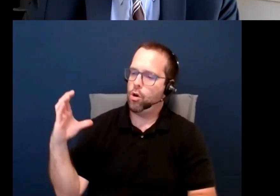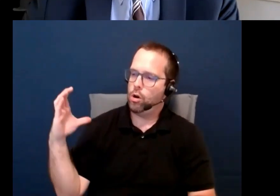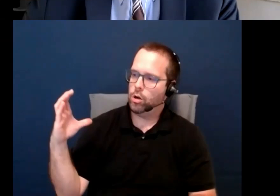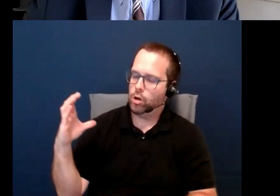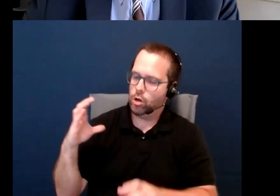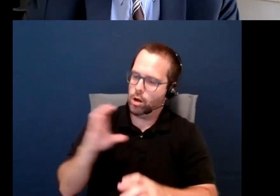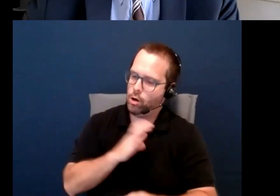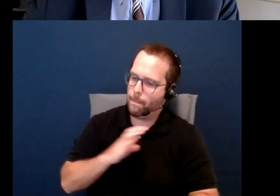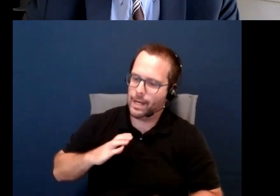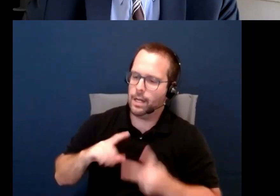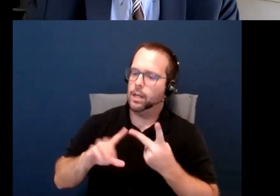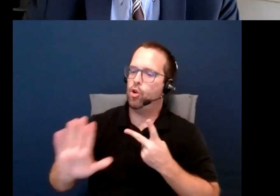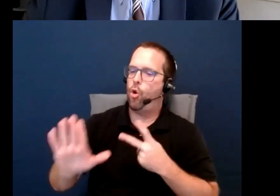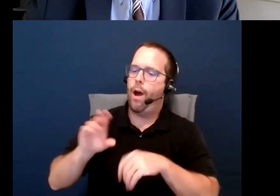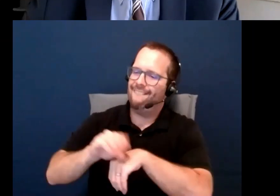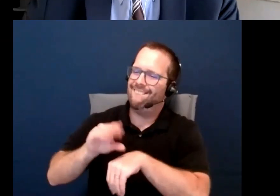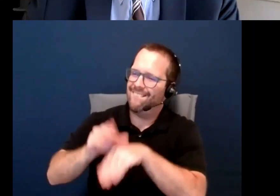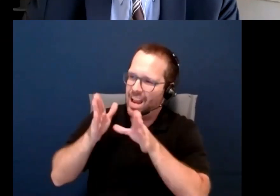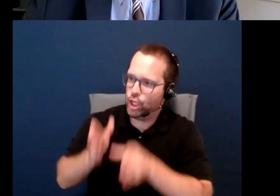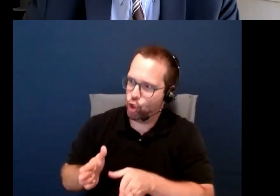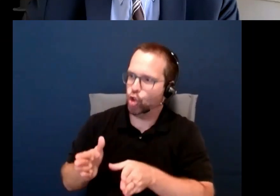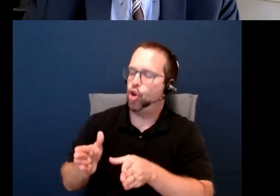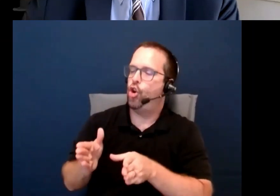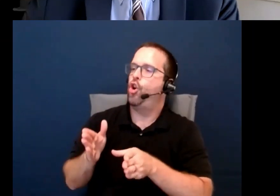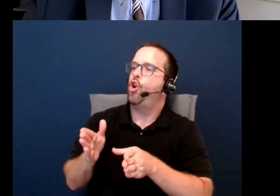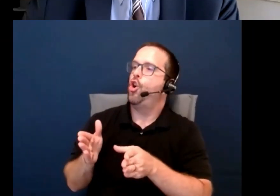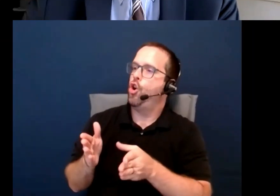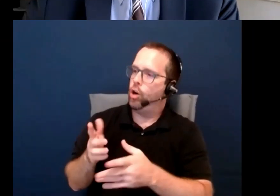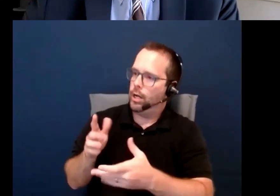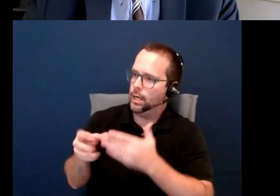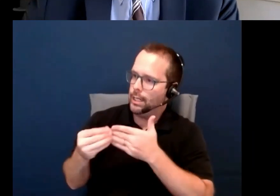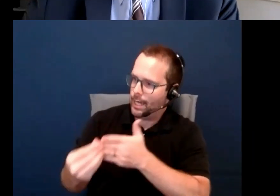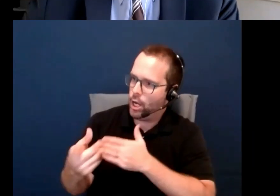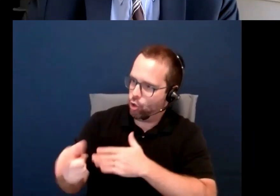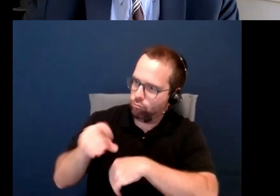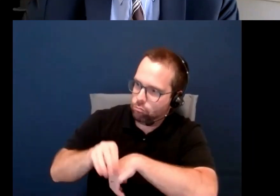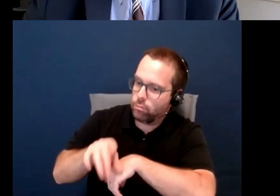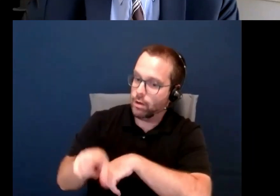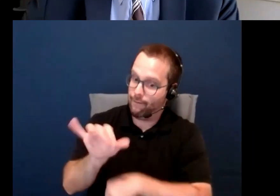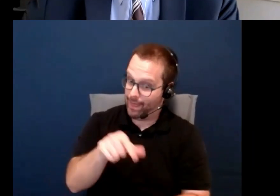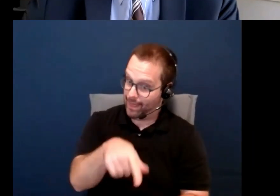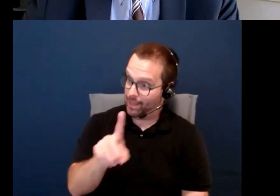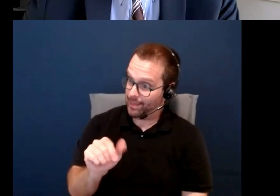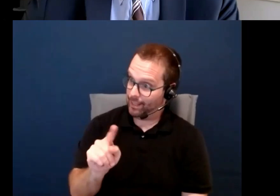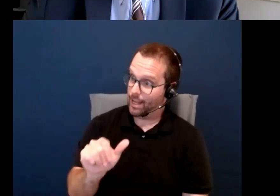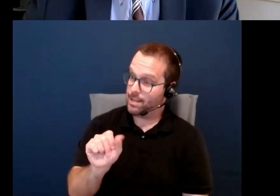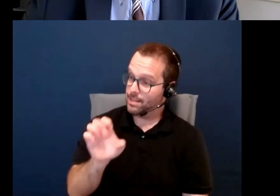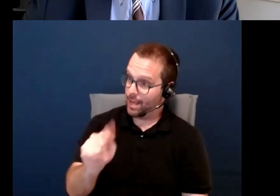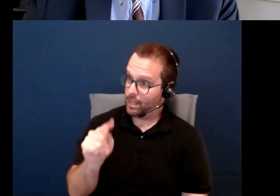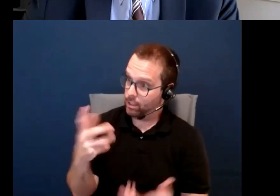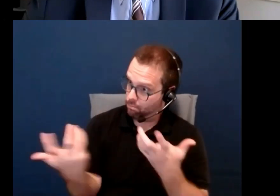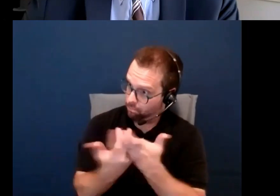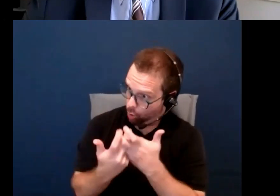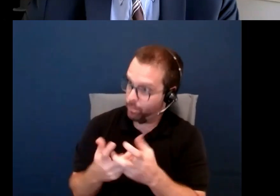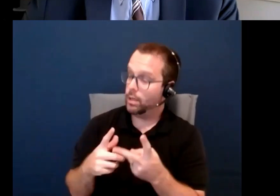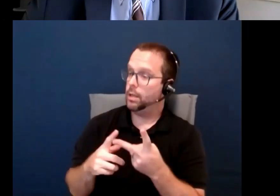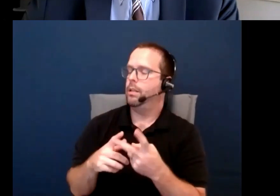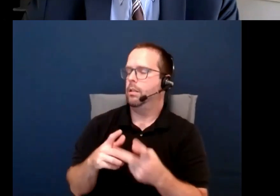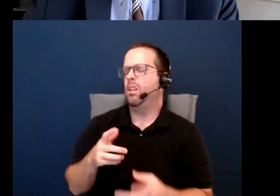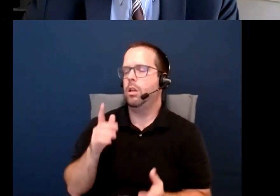data is appropriate and can address those questions, and that will be something you'll address in the proposal. But